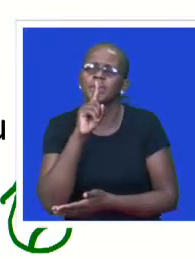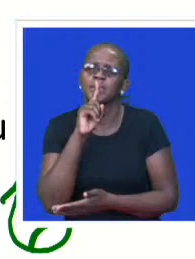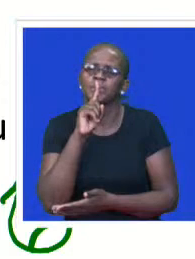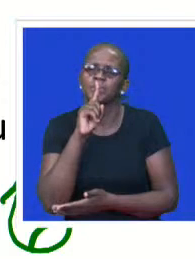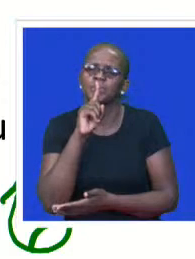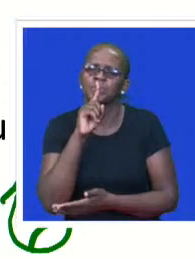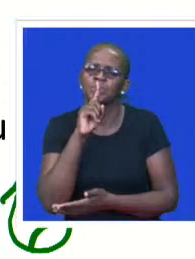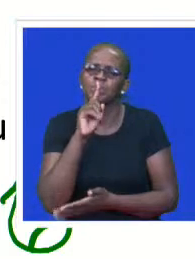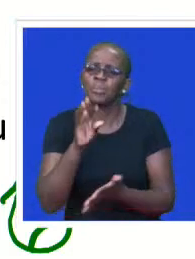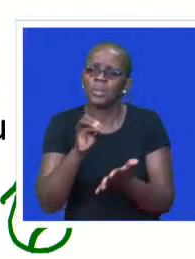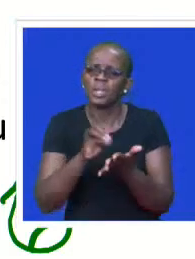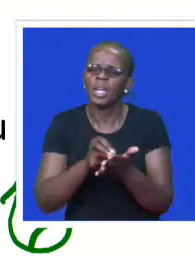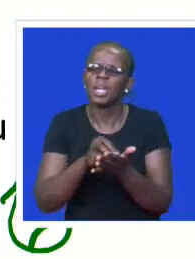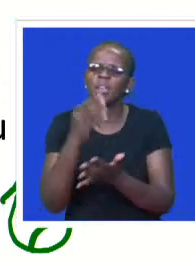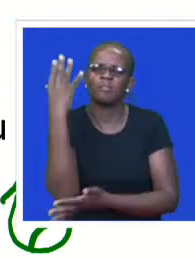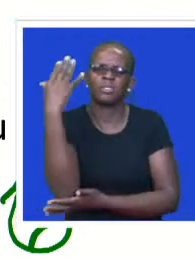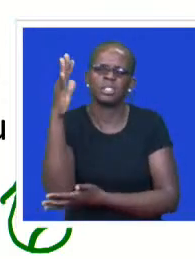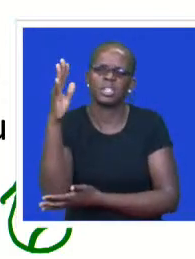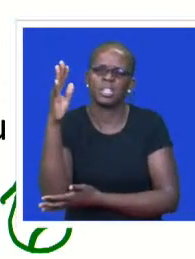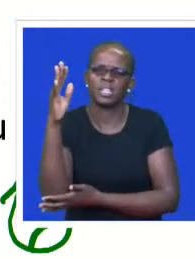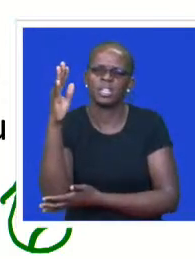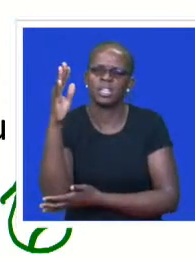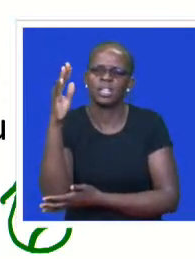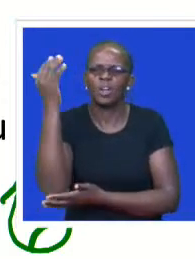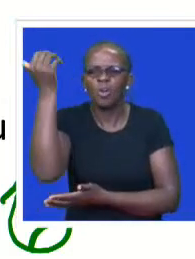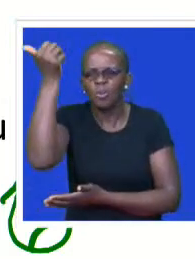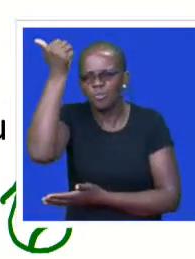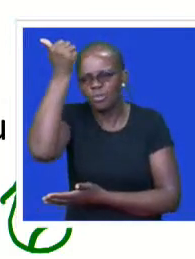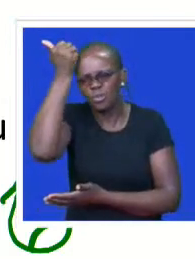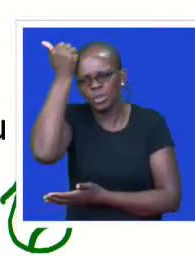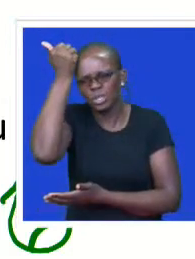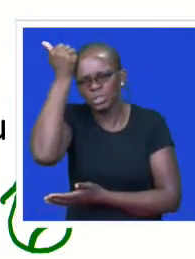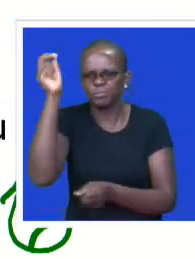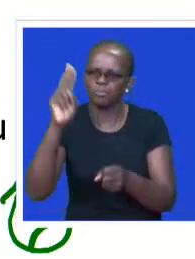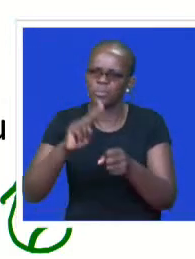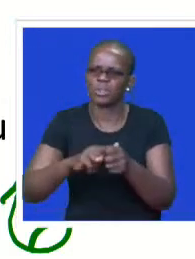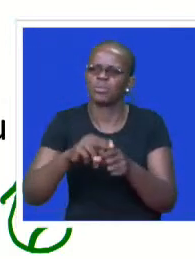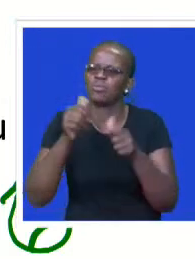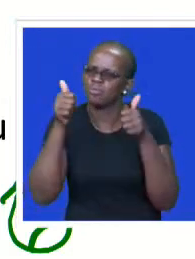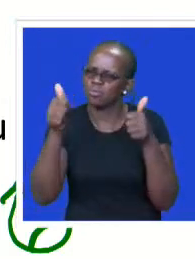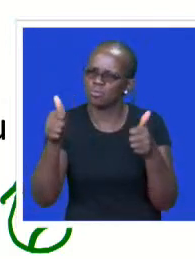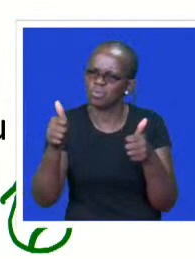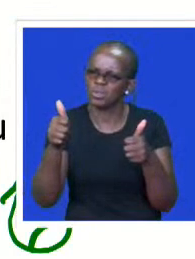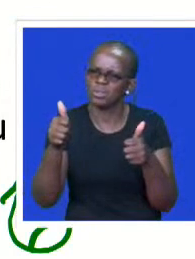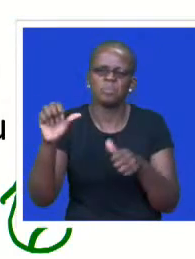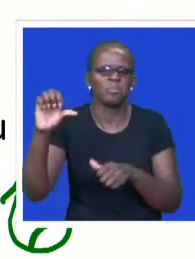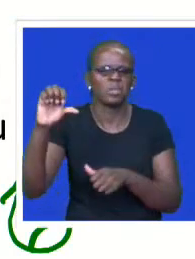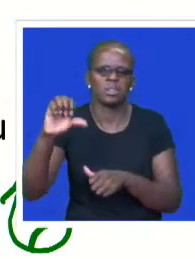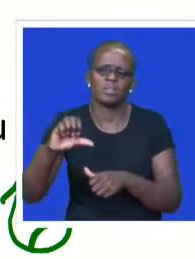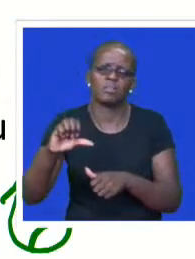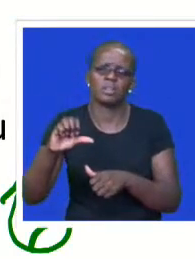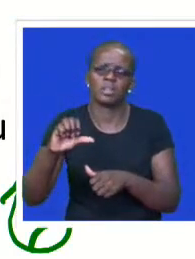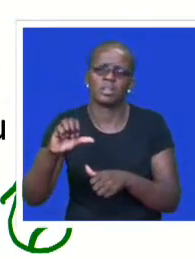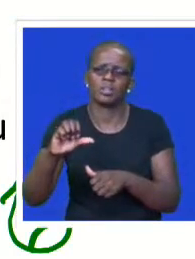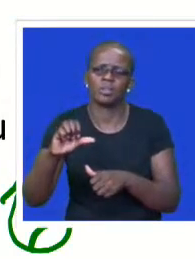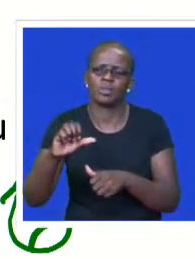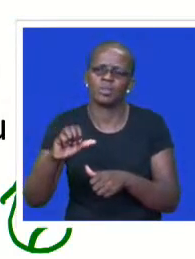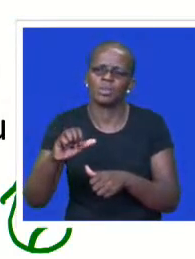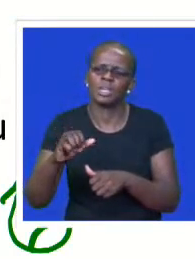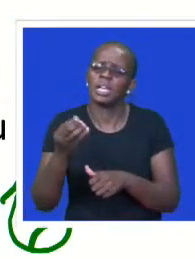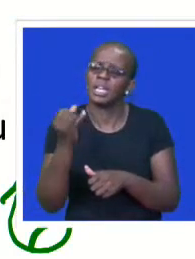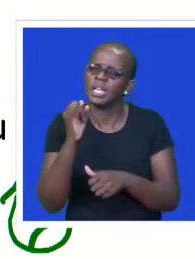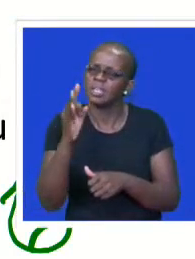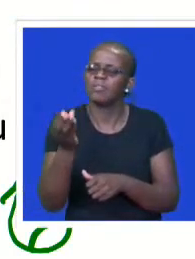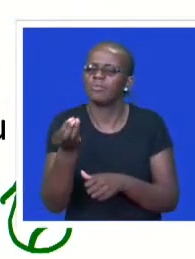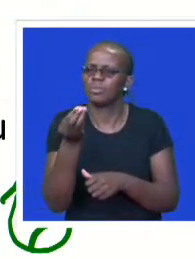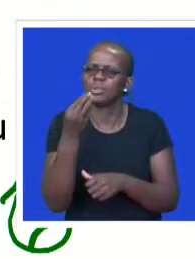of good and evil you shall not eat. For in the day you eat of it, you shall die. So that was God's